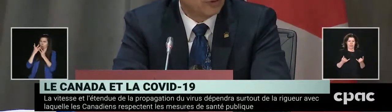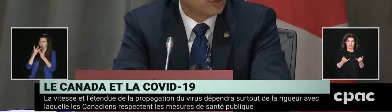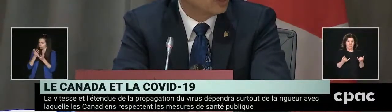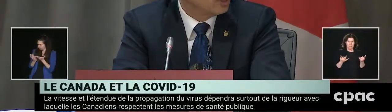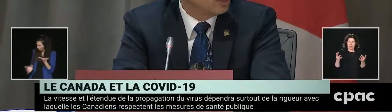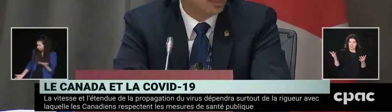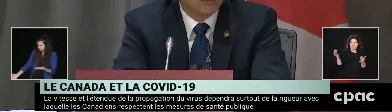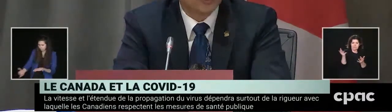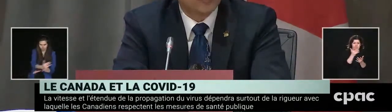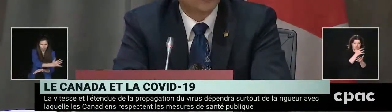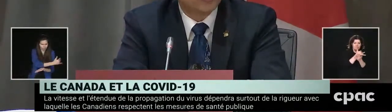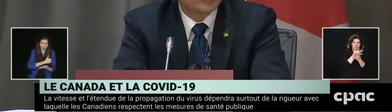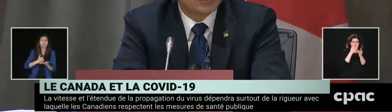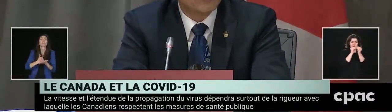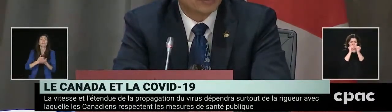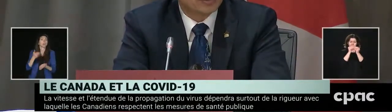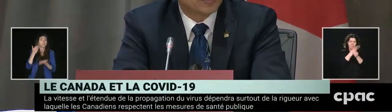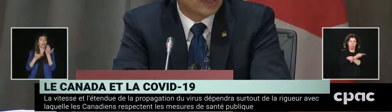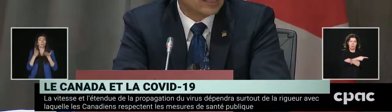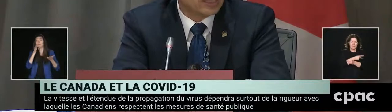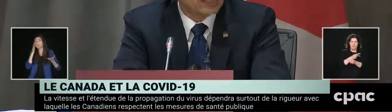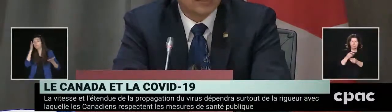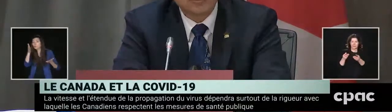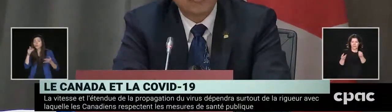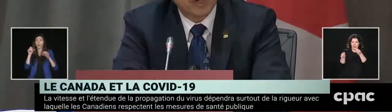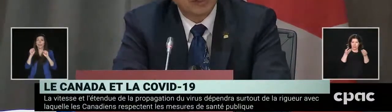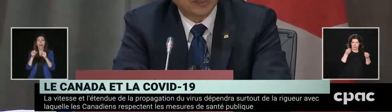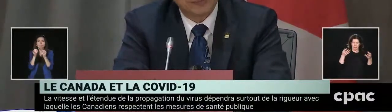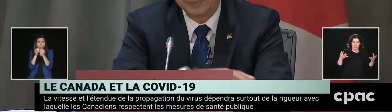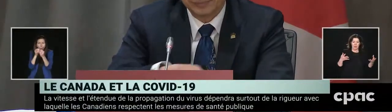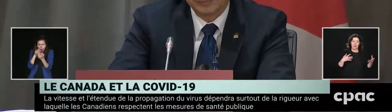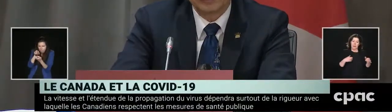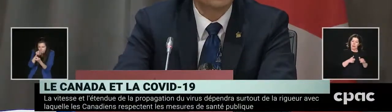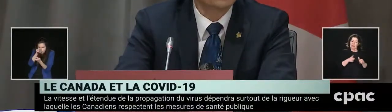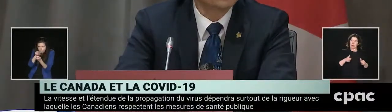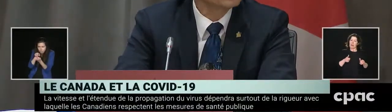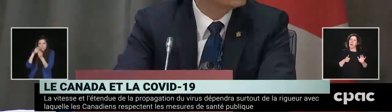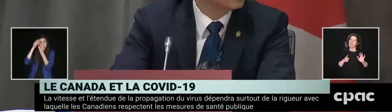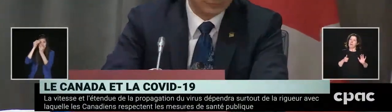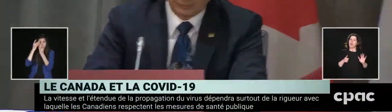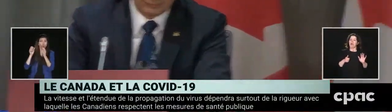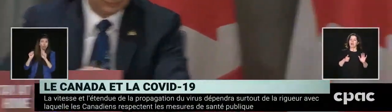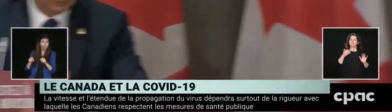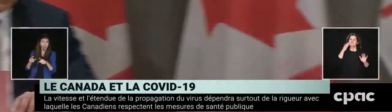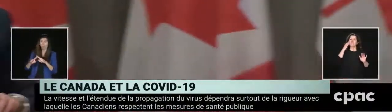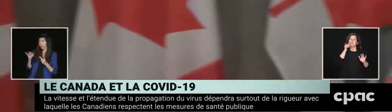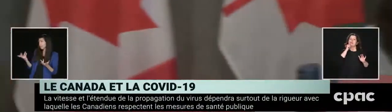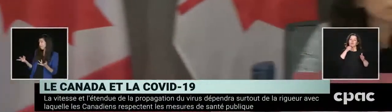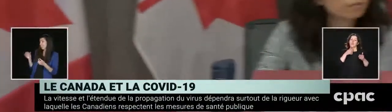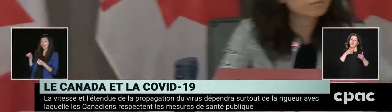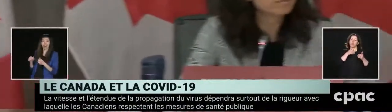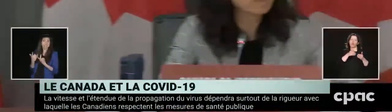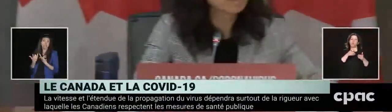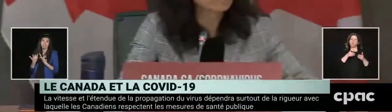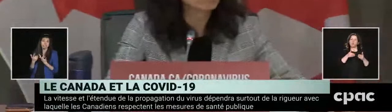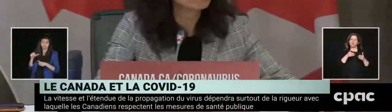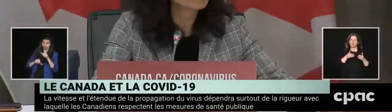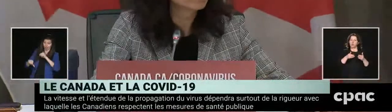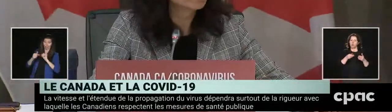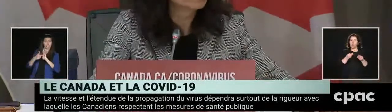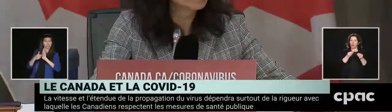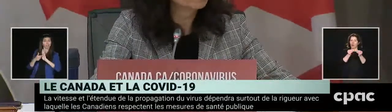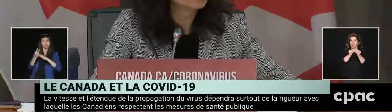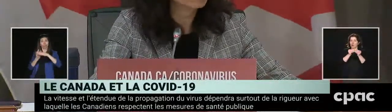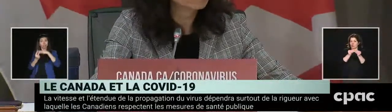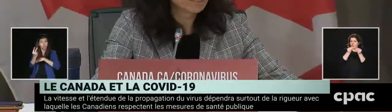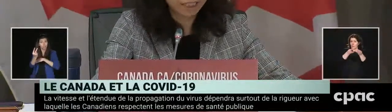be able to give you more precise figures. But that's the nature of modeling. So just to help you do some, all